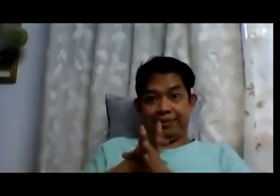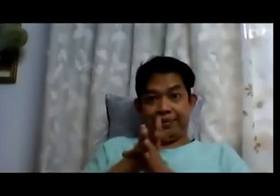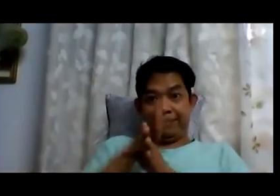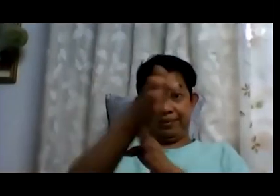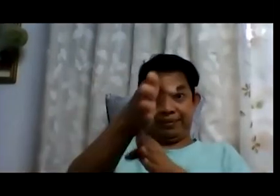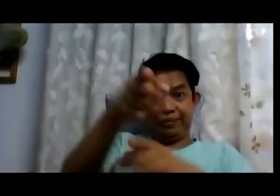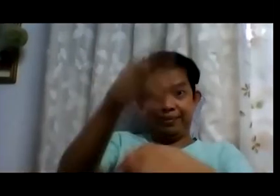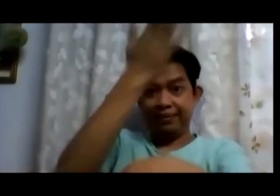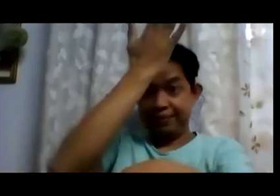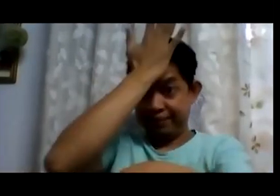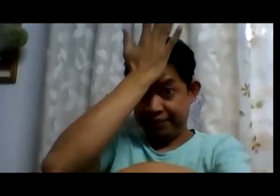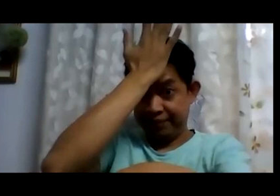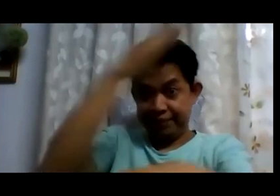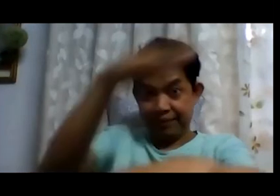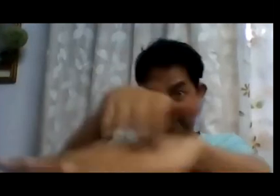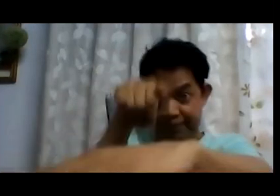it's